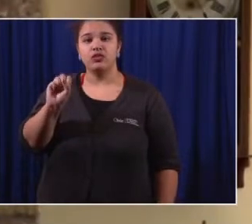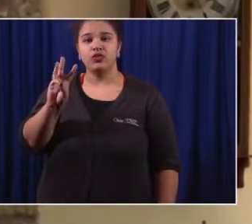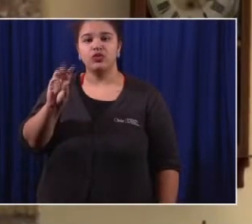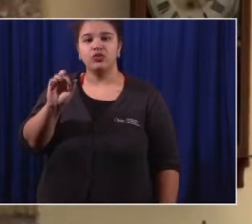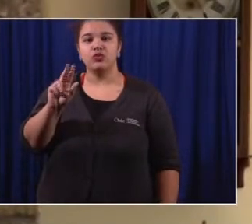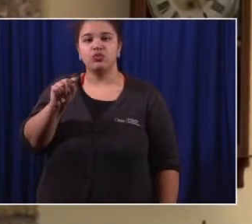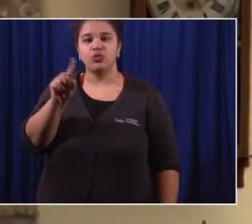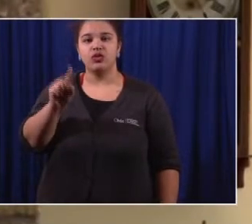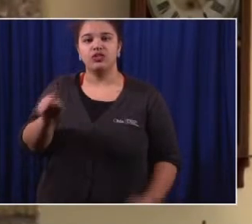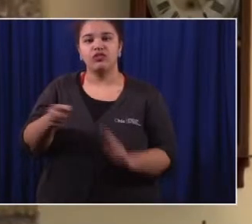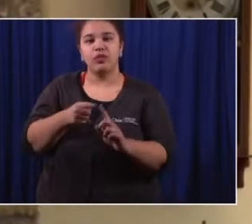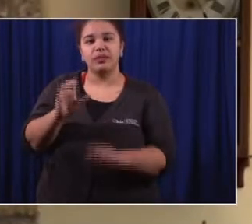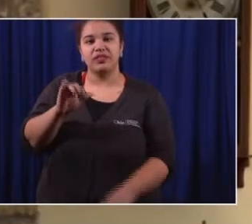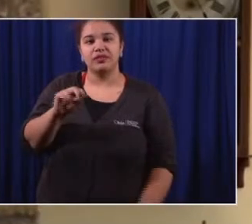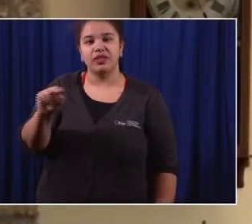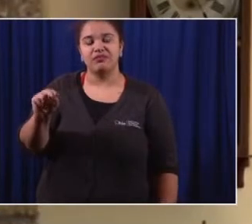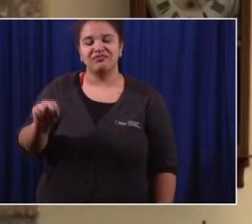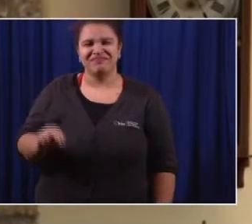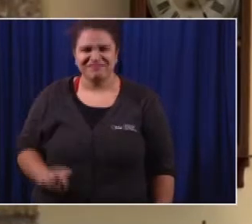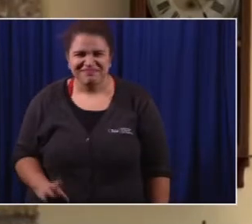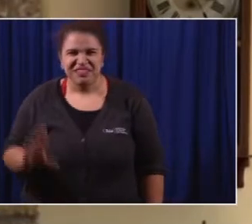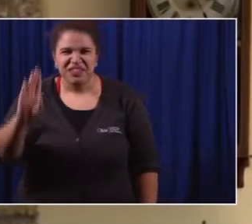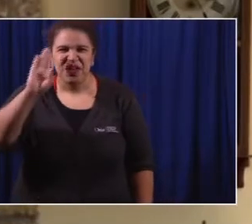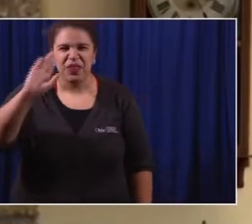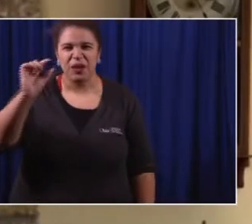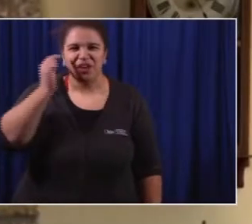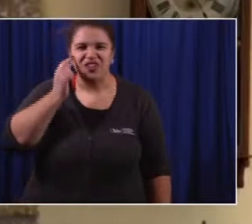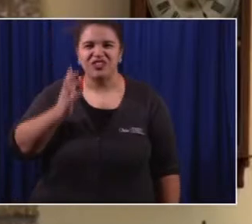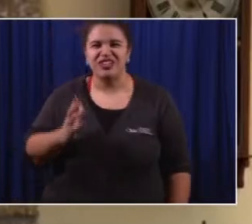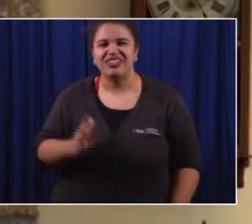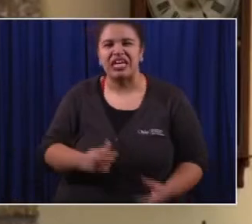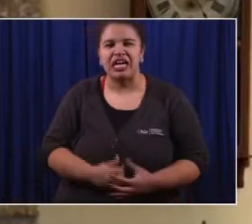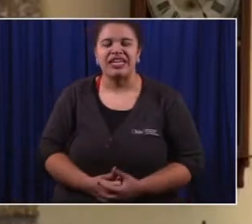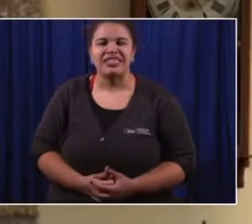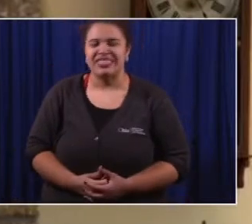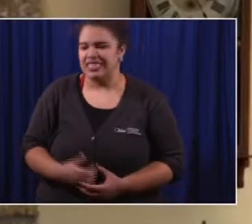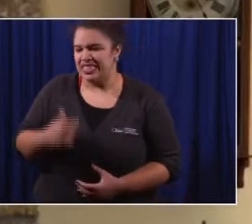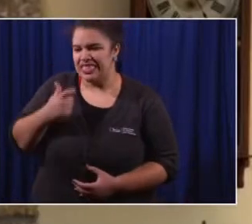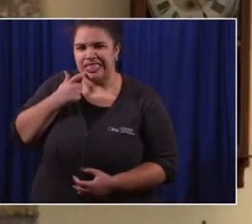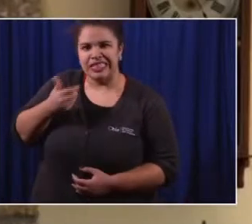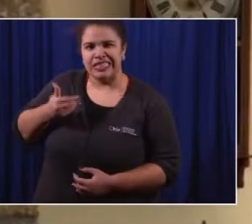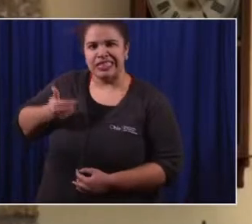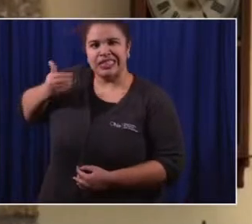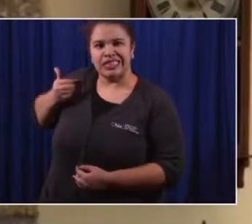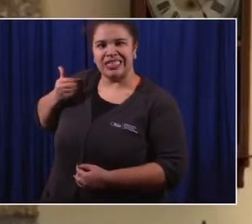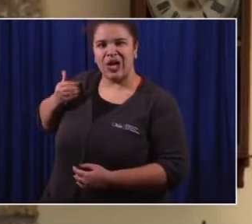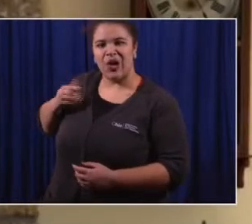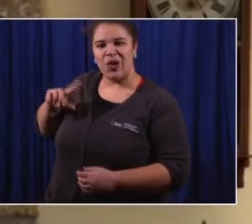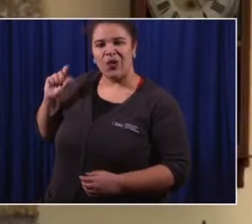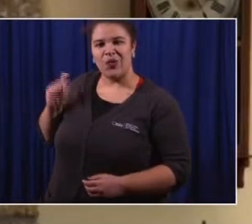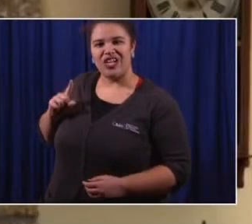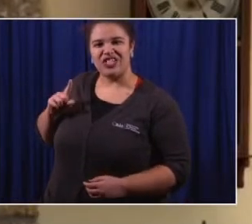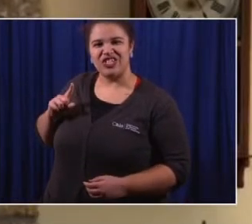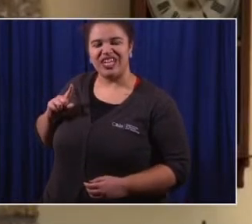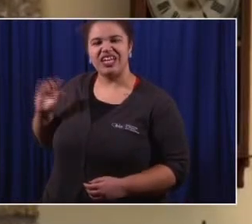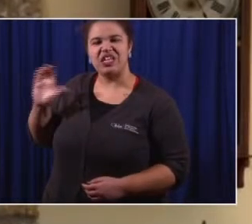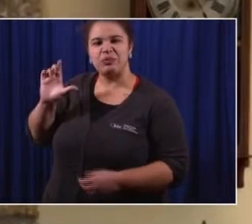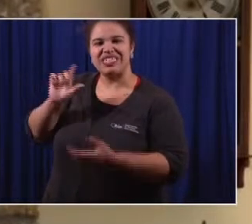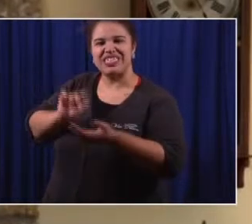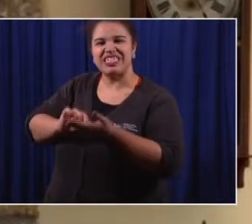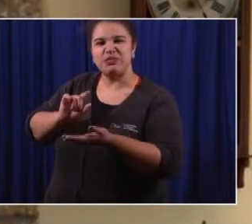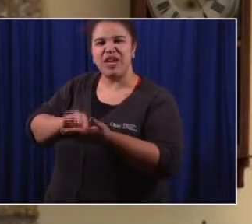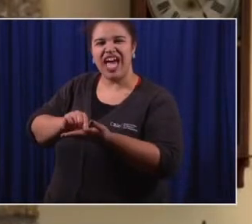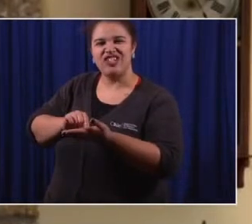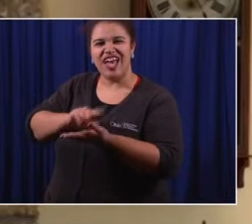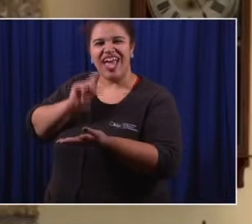Hi, Governor. I just want to kind of follow up a previous question from the dispatch about nursing